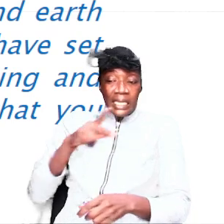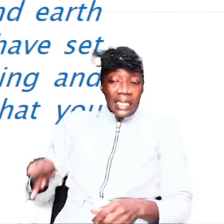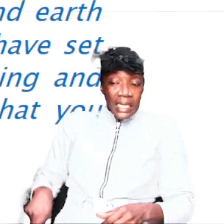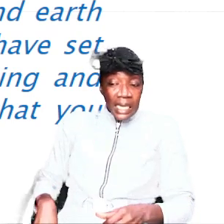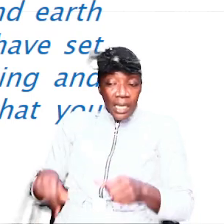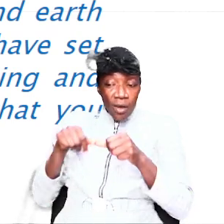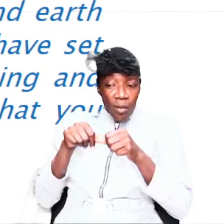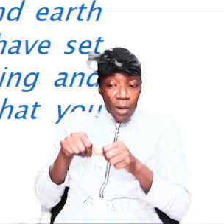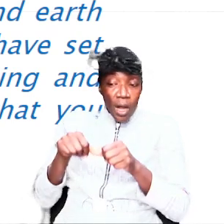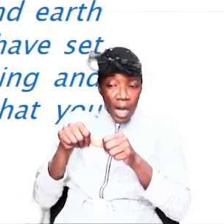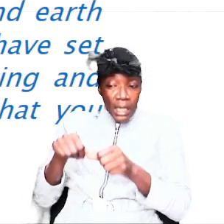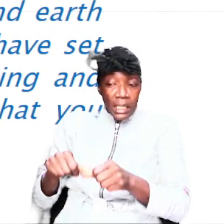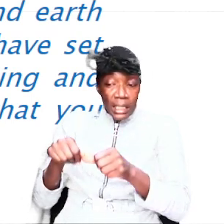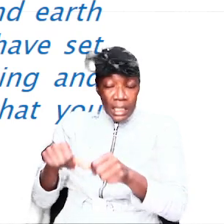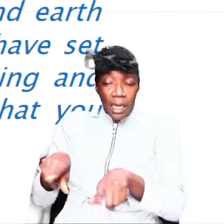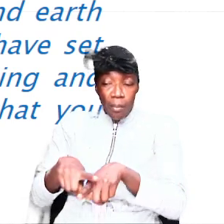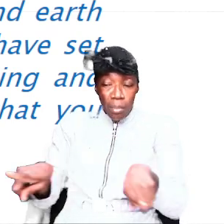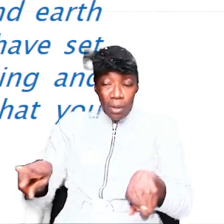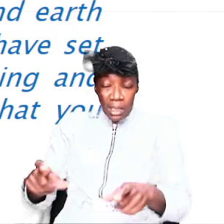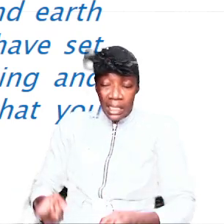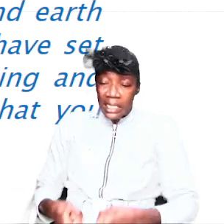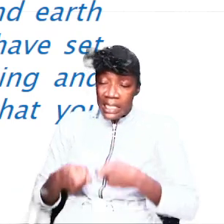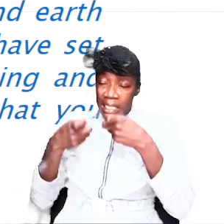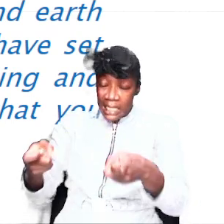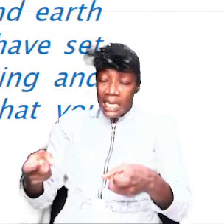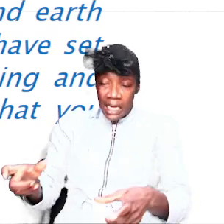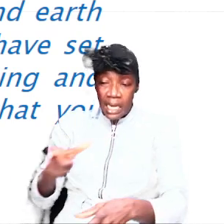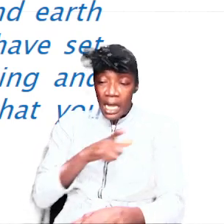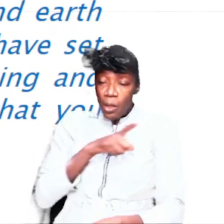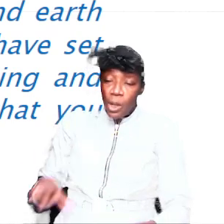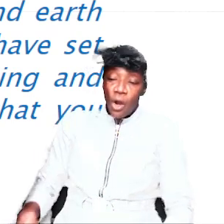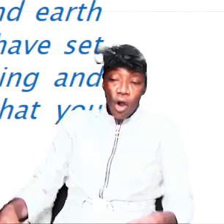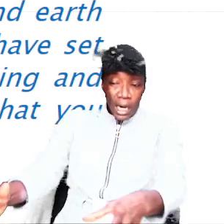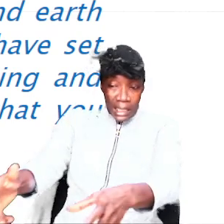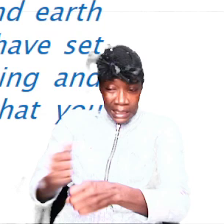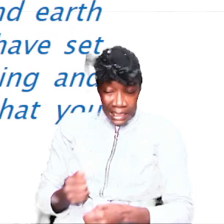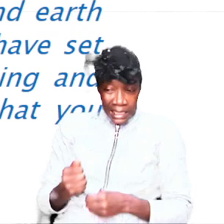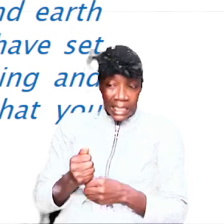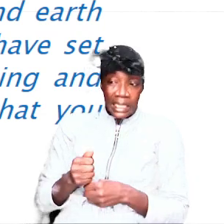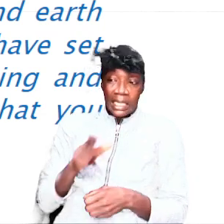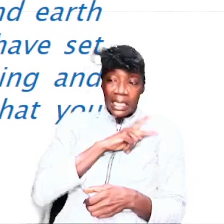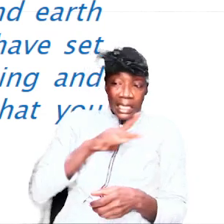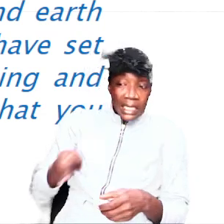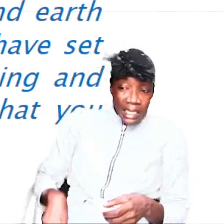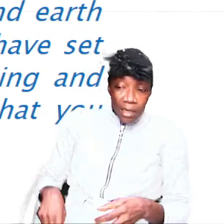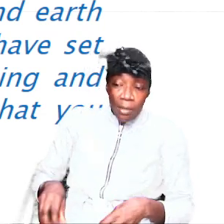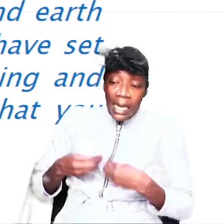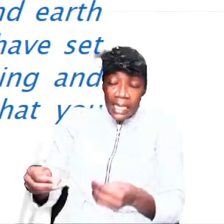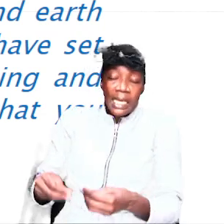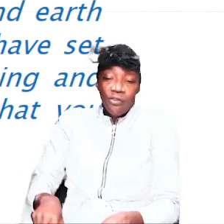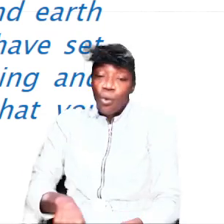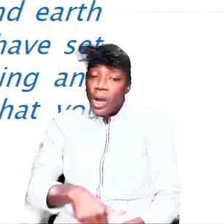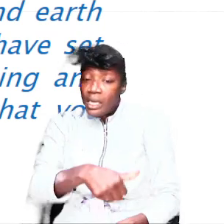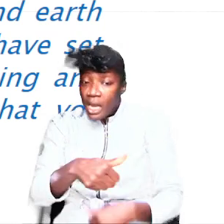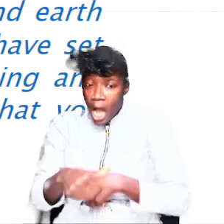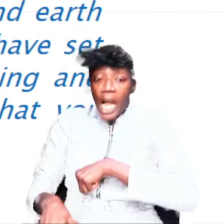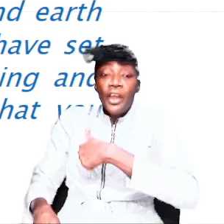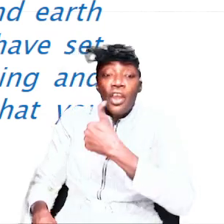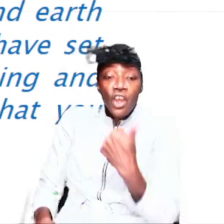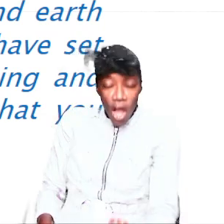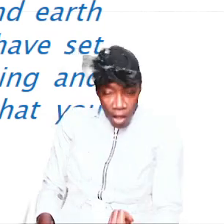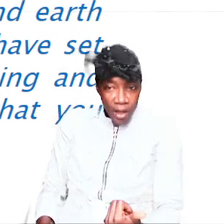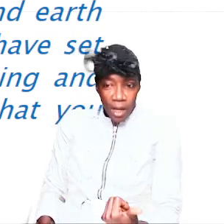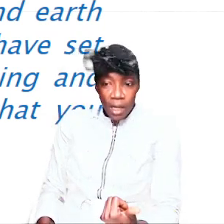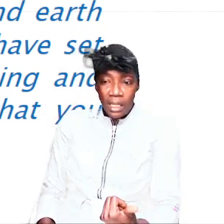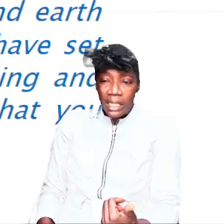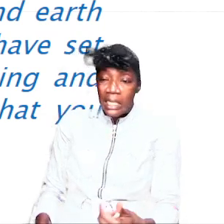sinned, the Lord took away the kingdom from him and give it to another. Similarly, we might